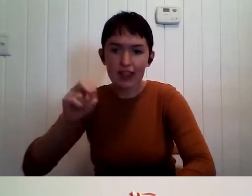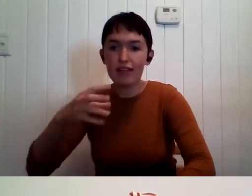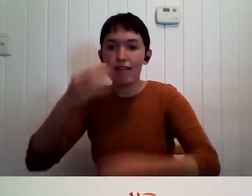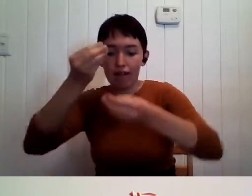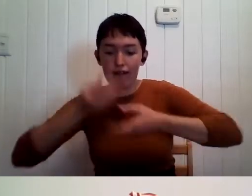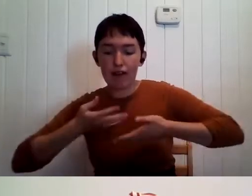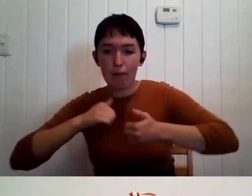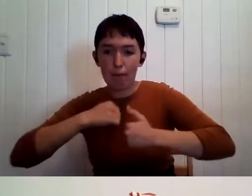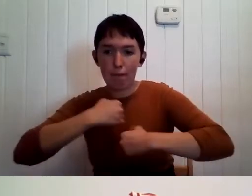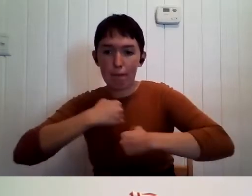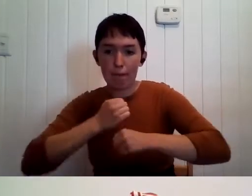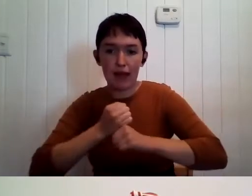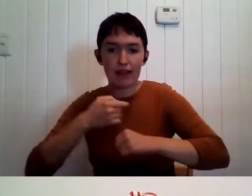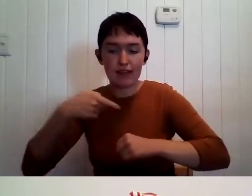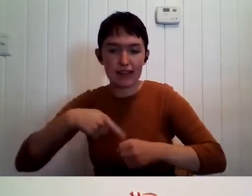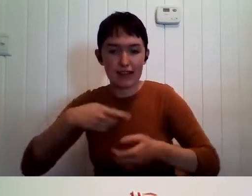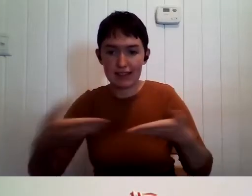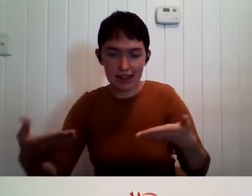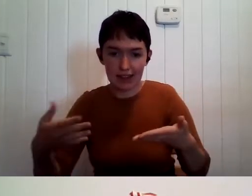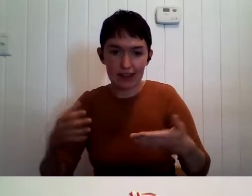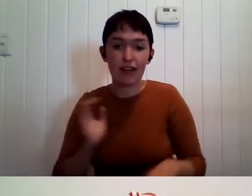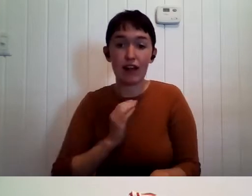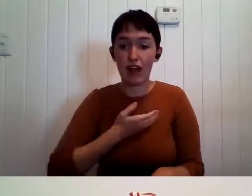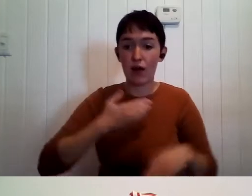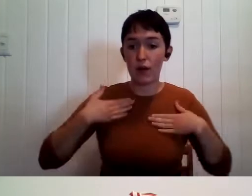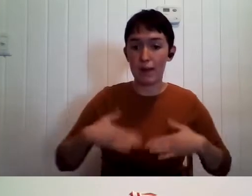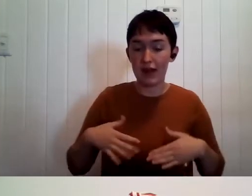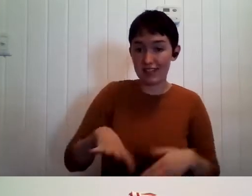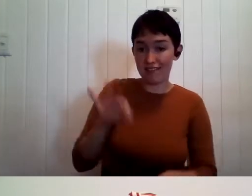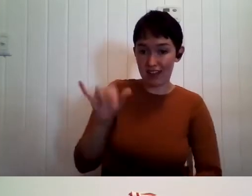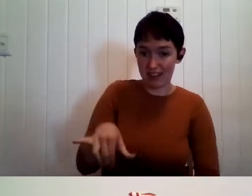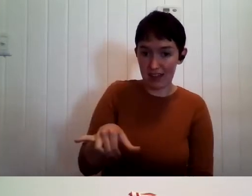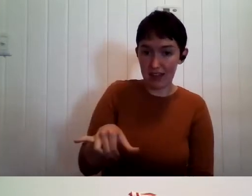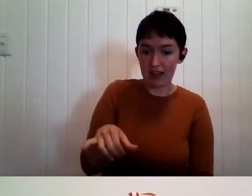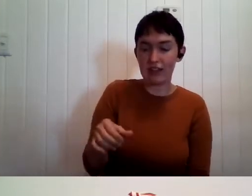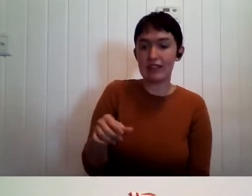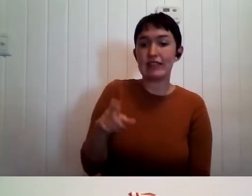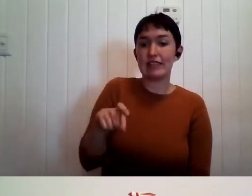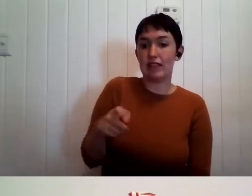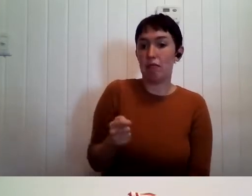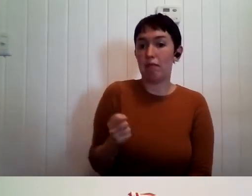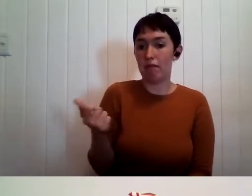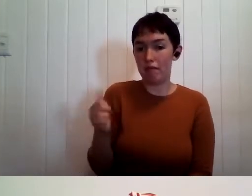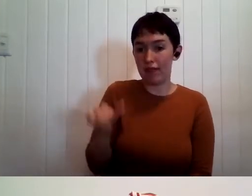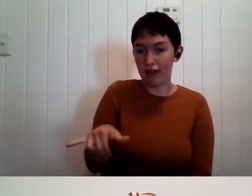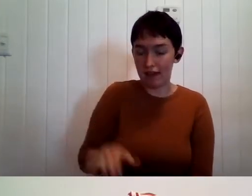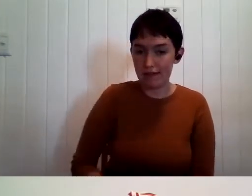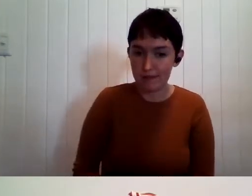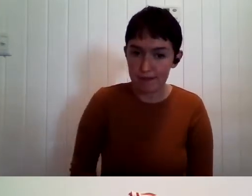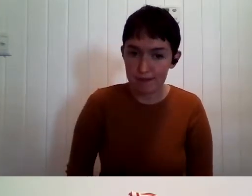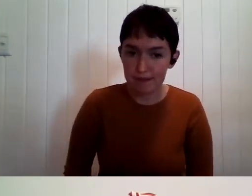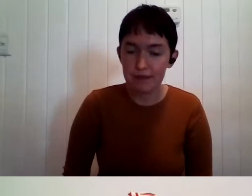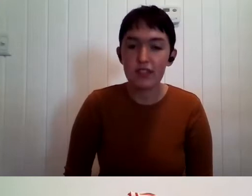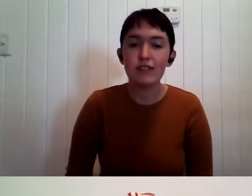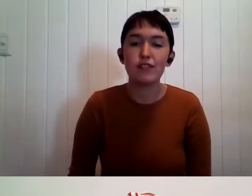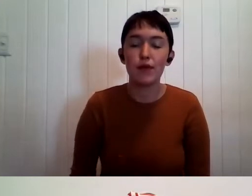And then our bodies find that thing and say, okay, that I need to get rid of that. And so you're basically instead of taking